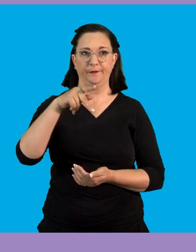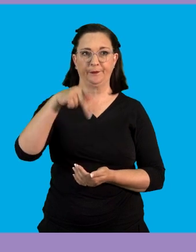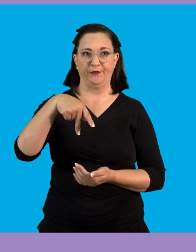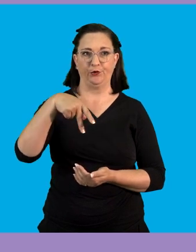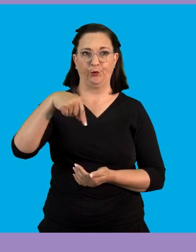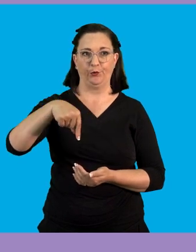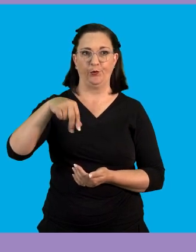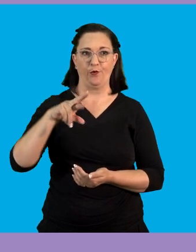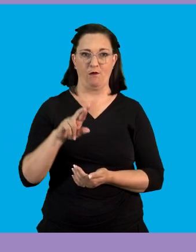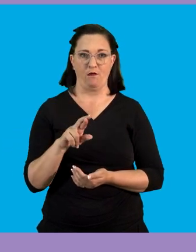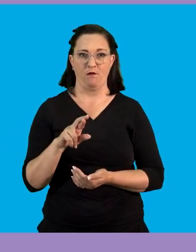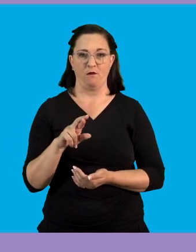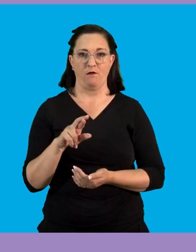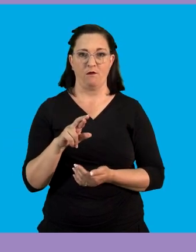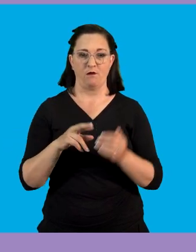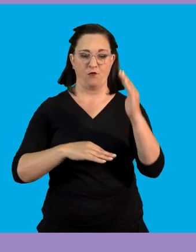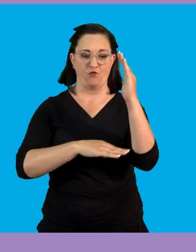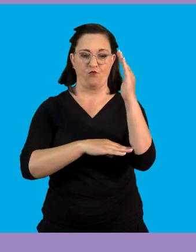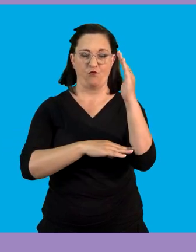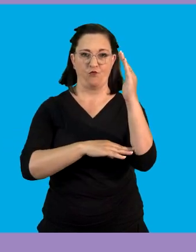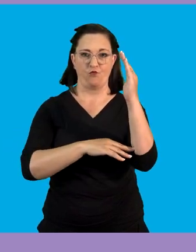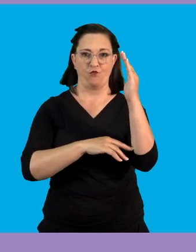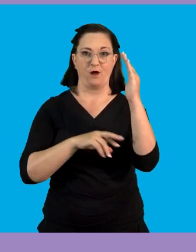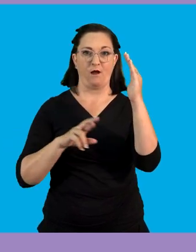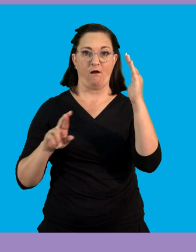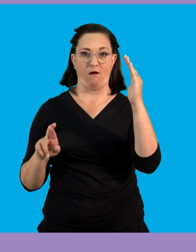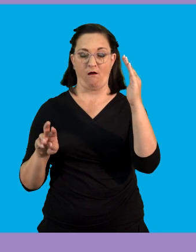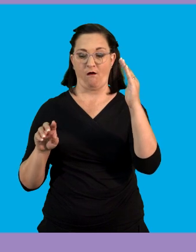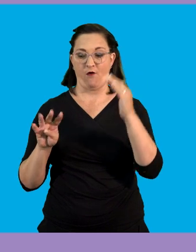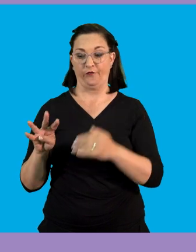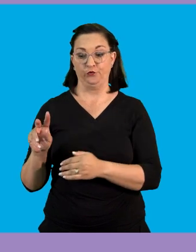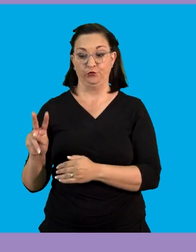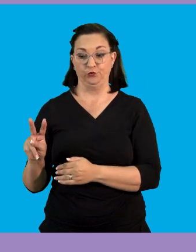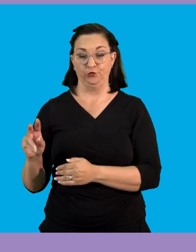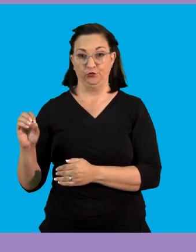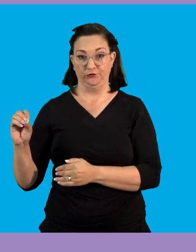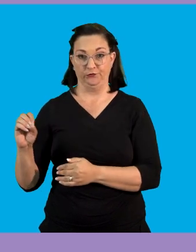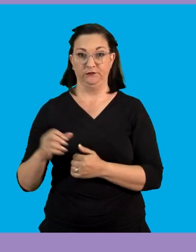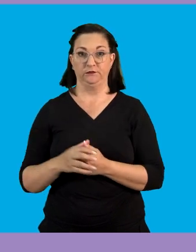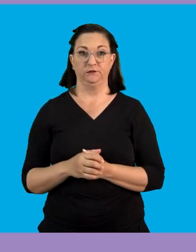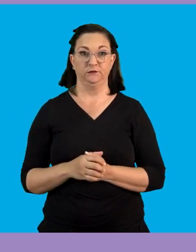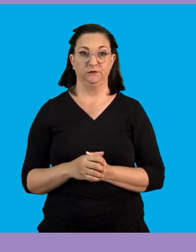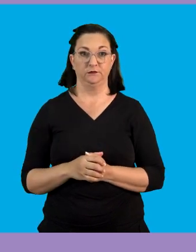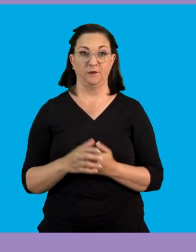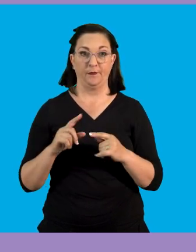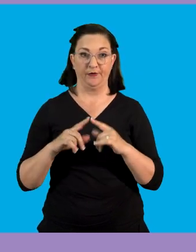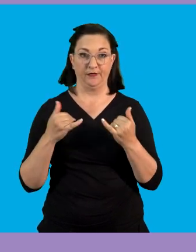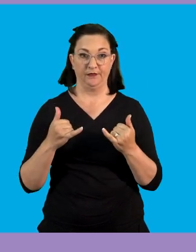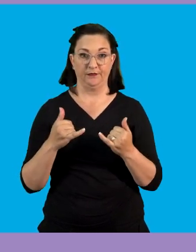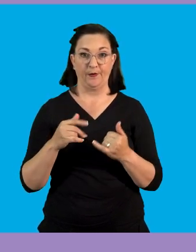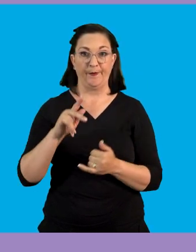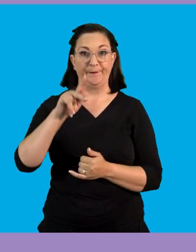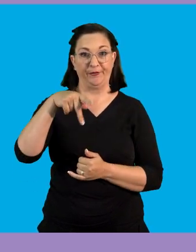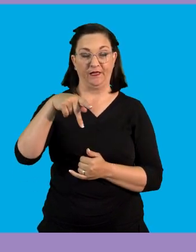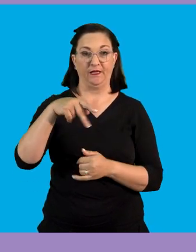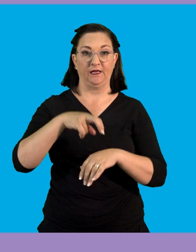triangle PQR is a right angled triangle with R equals to 42, angle R equals to 42 degrees.